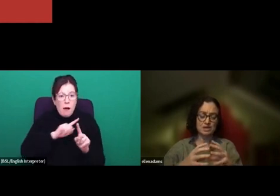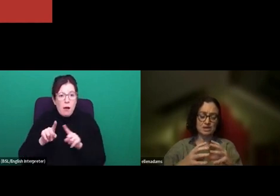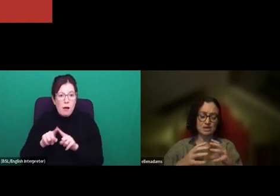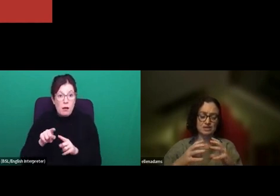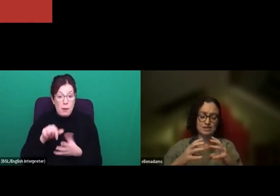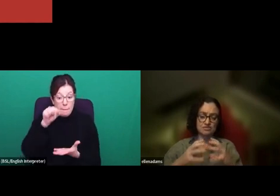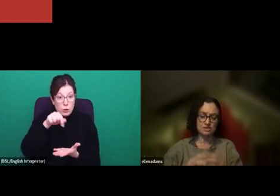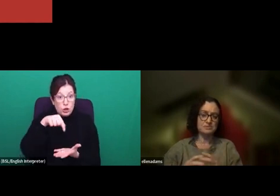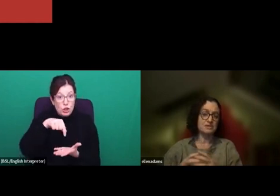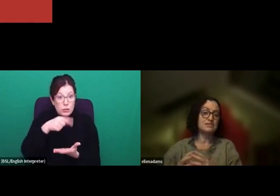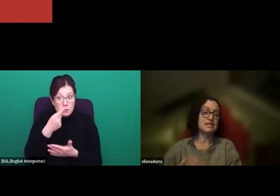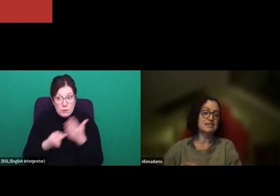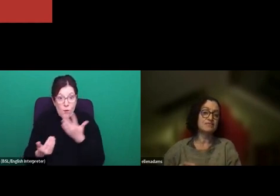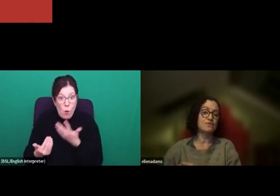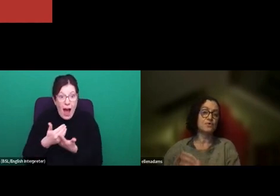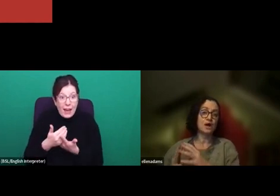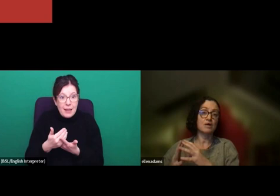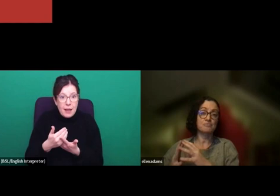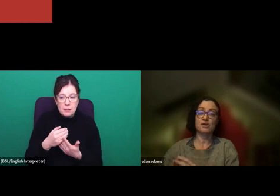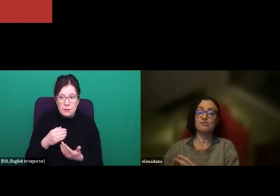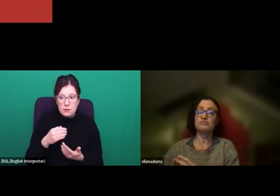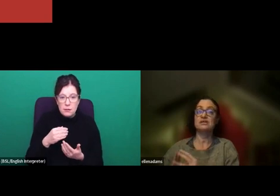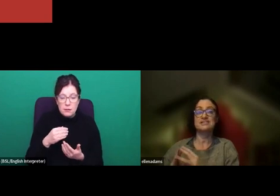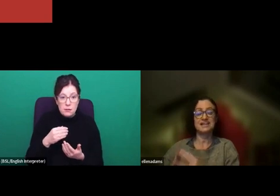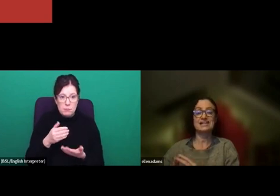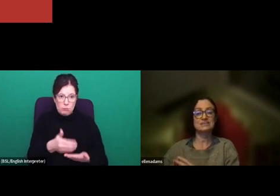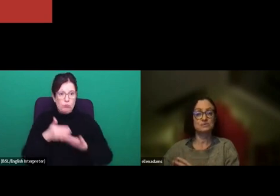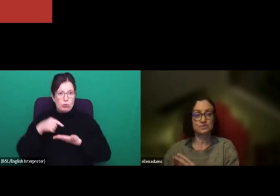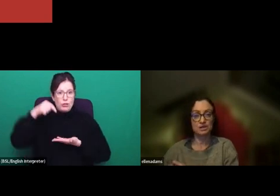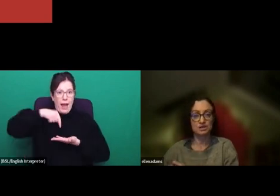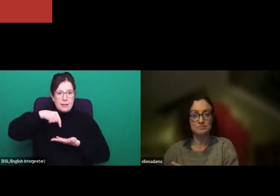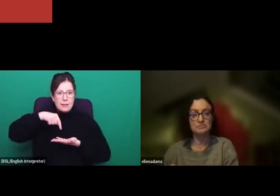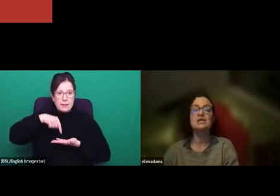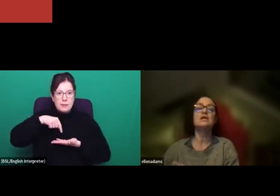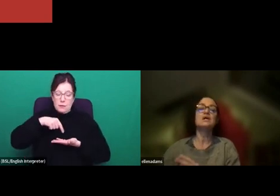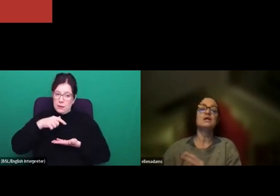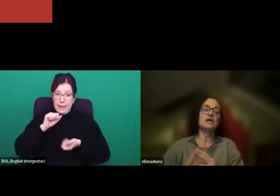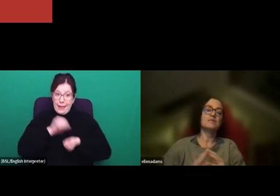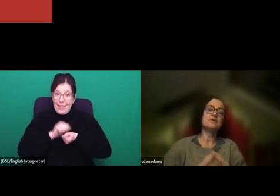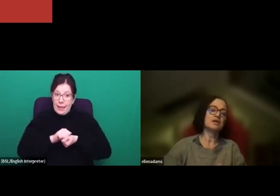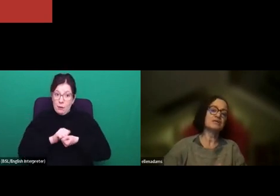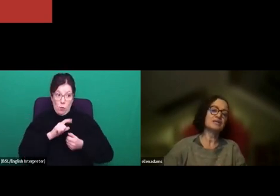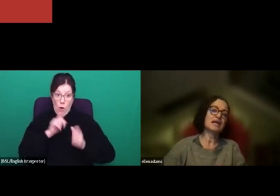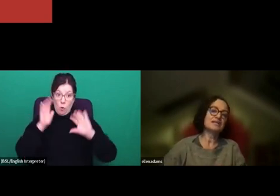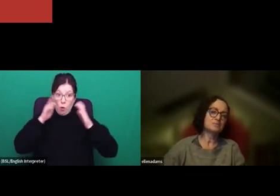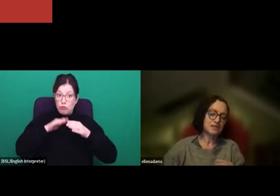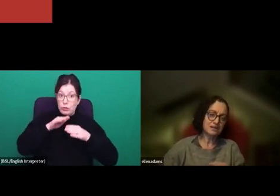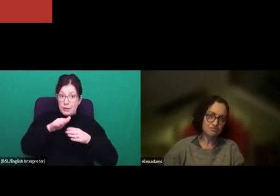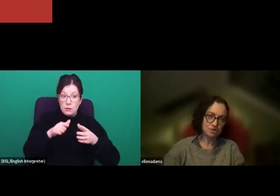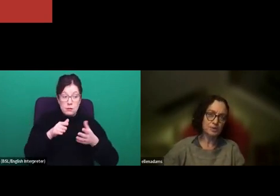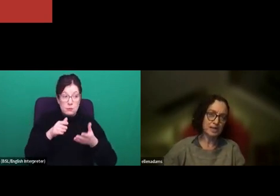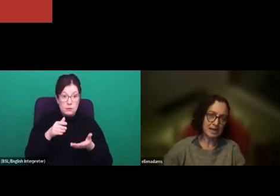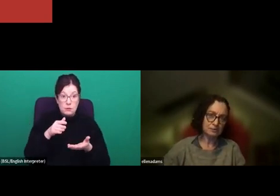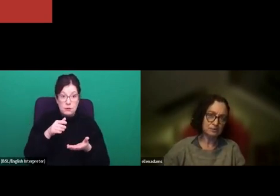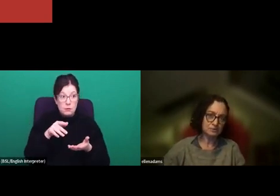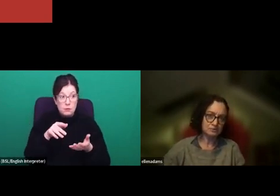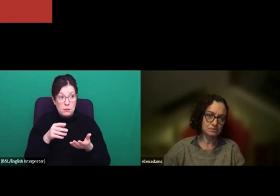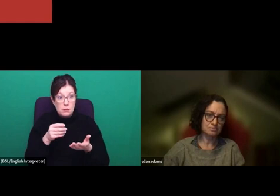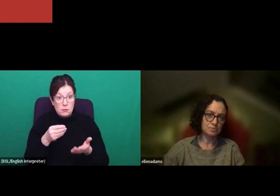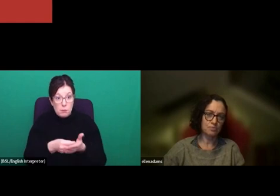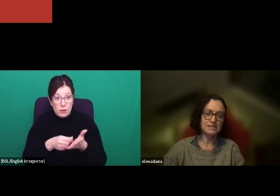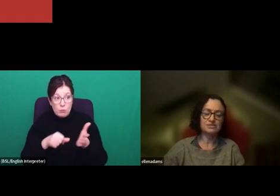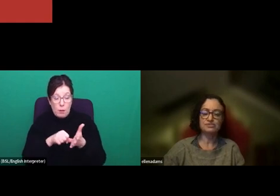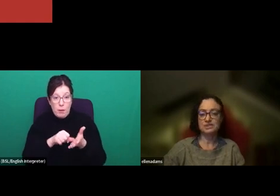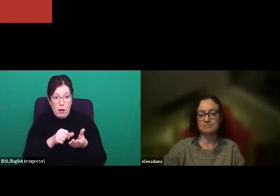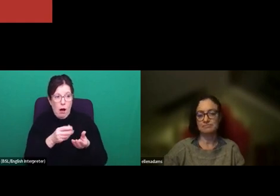that the groups they're intended for are prioritised at all times. But nonetheless, if we can roll it out